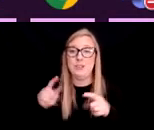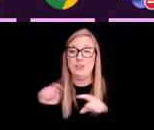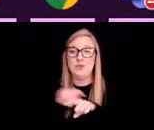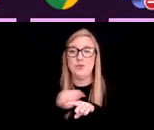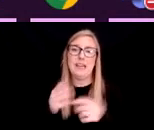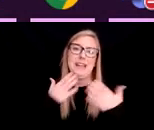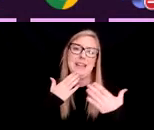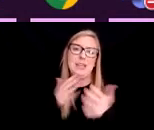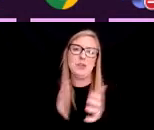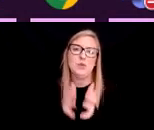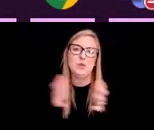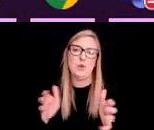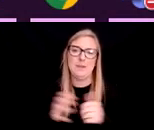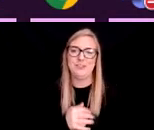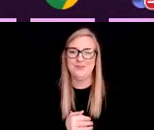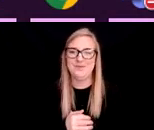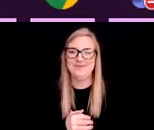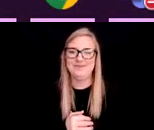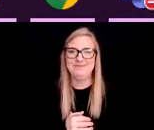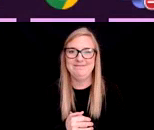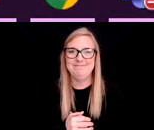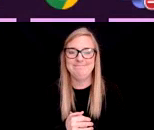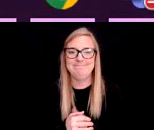Thank you very much.